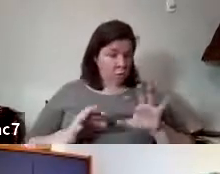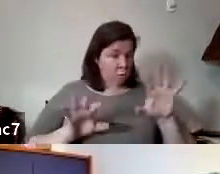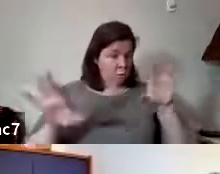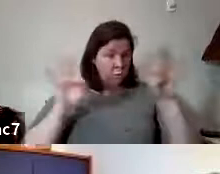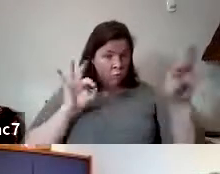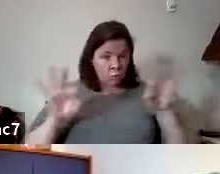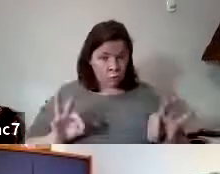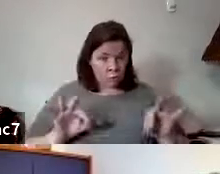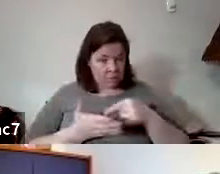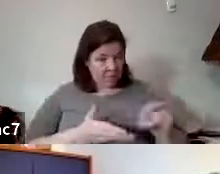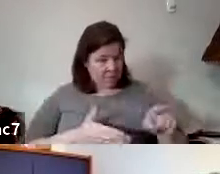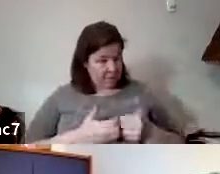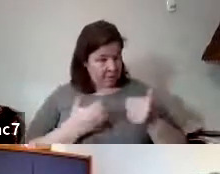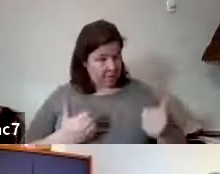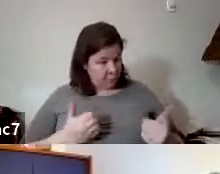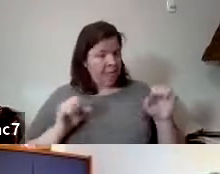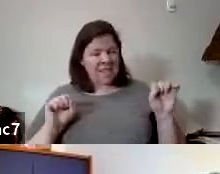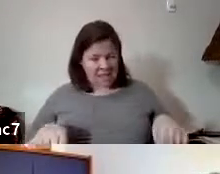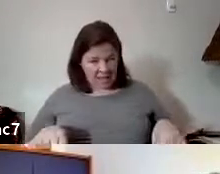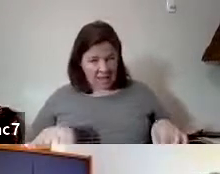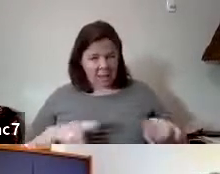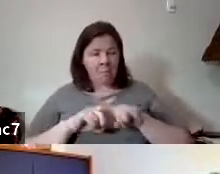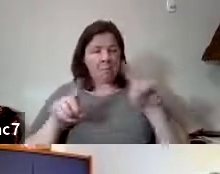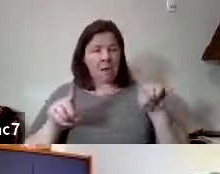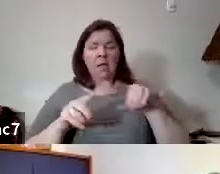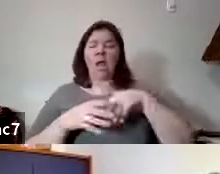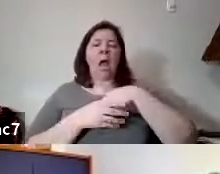separately outside of our ONPASSIVE